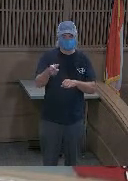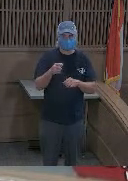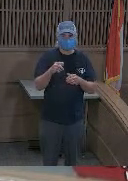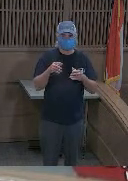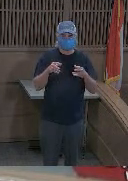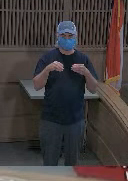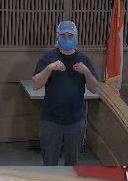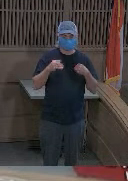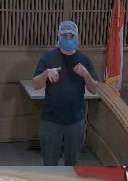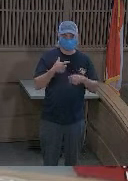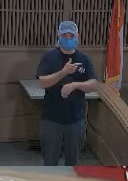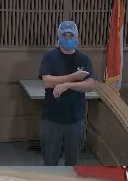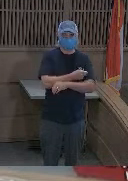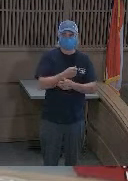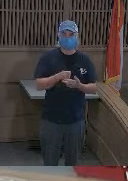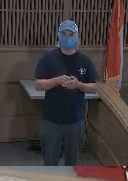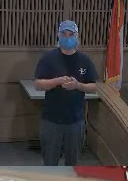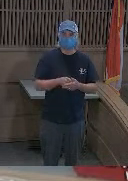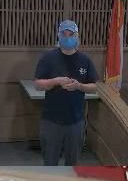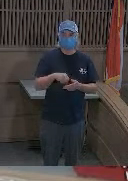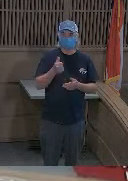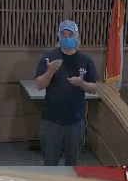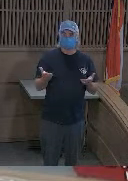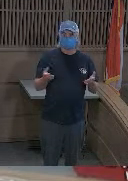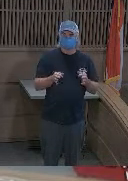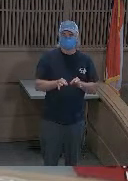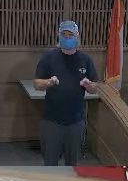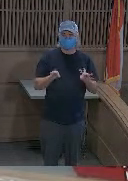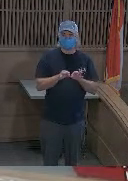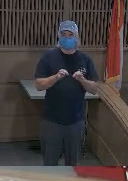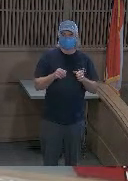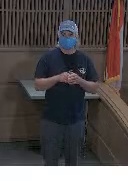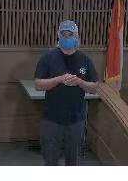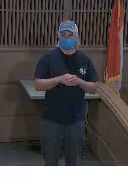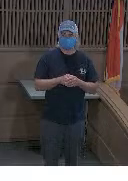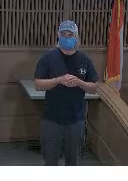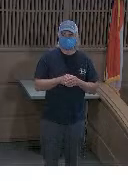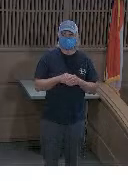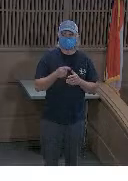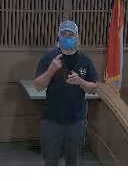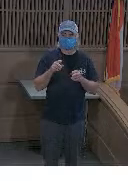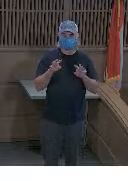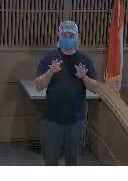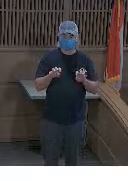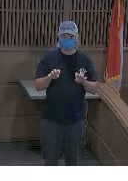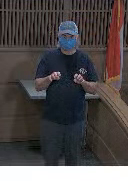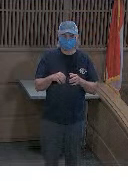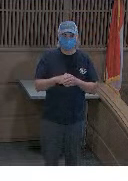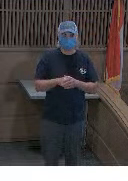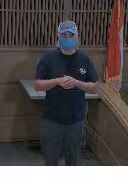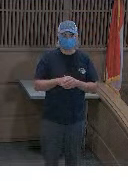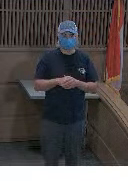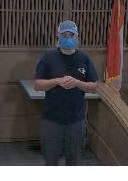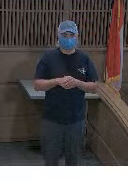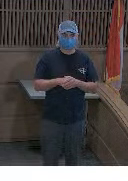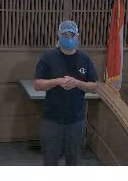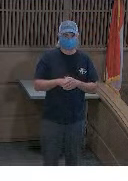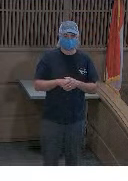up. Another thing that's important to talk about is testing. As Mayor Dura mentioned